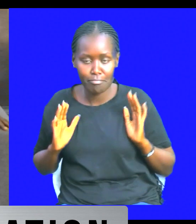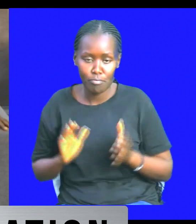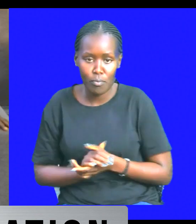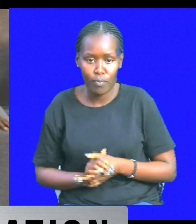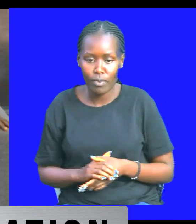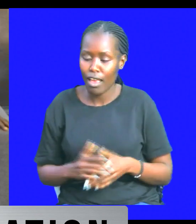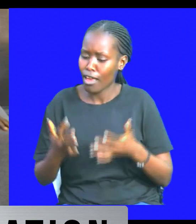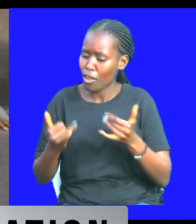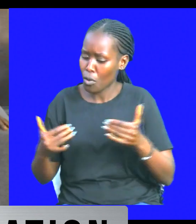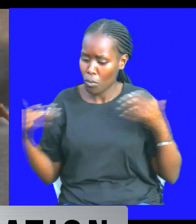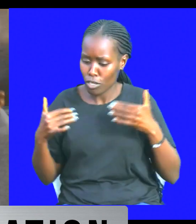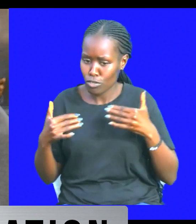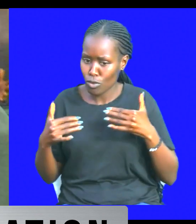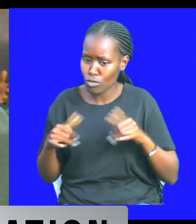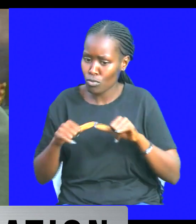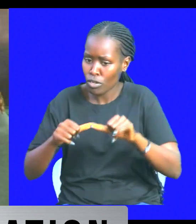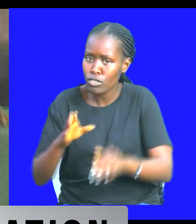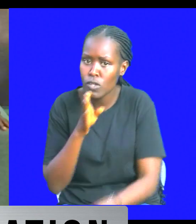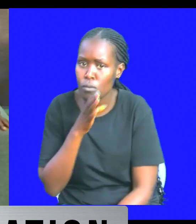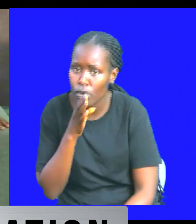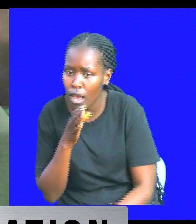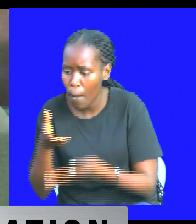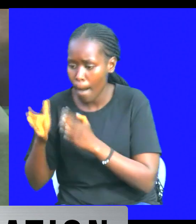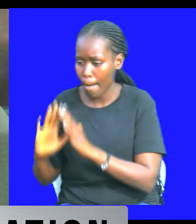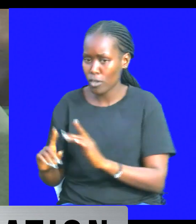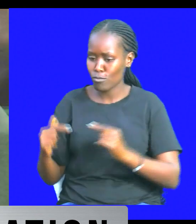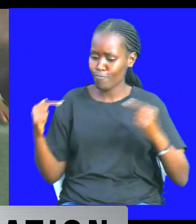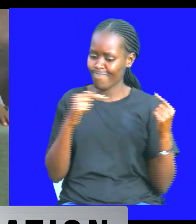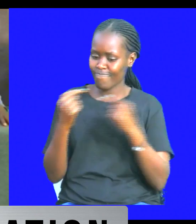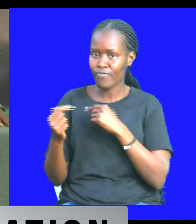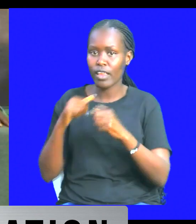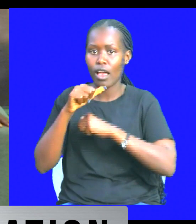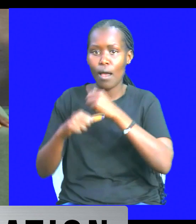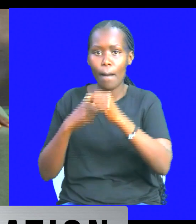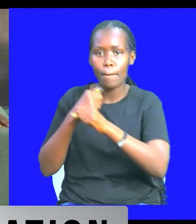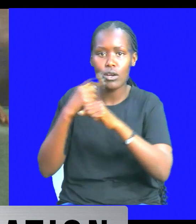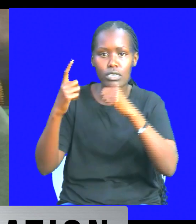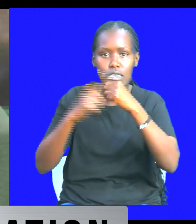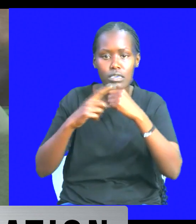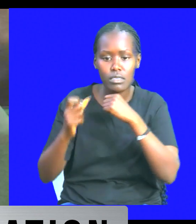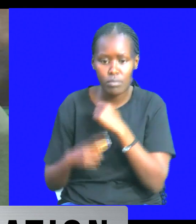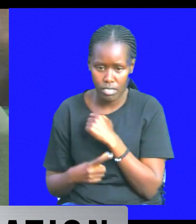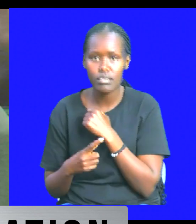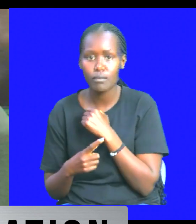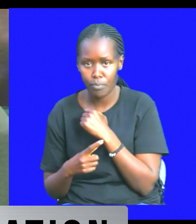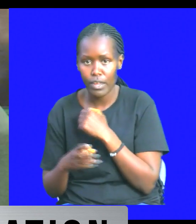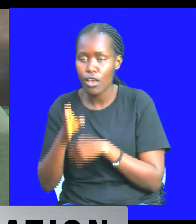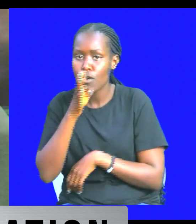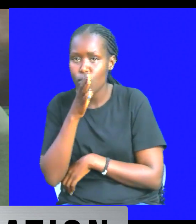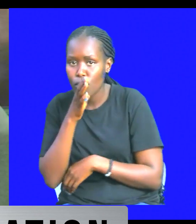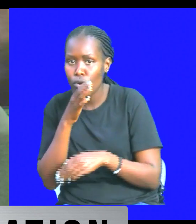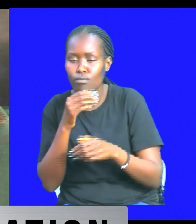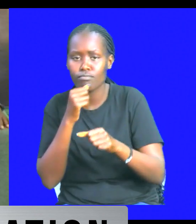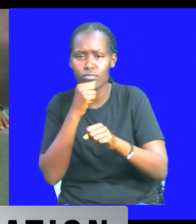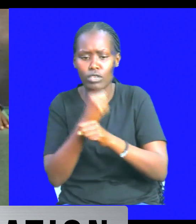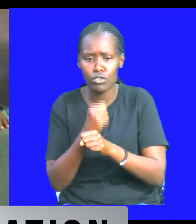I'm shocked that we are still borrowing. Somebody would have argued that about 6 months after you come in, you would borrow to do what is called a surge.